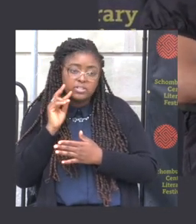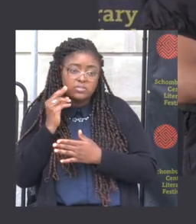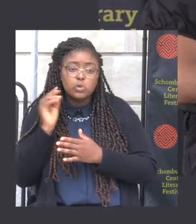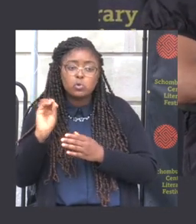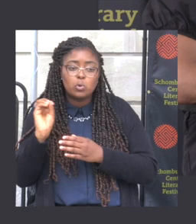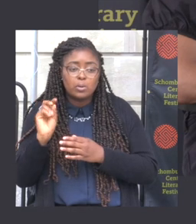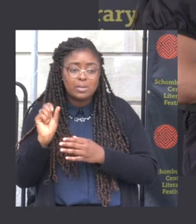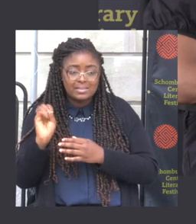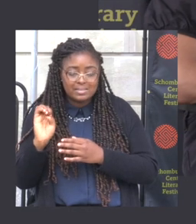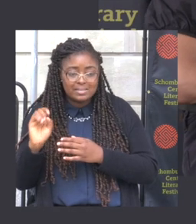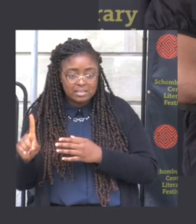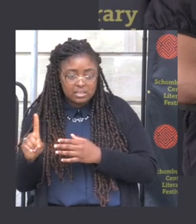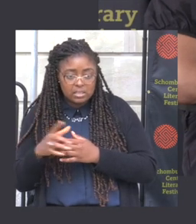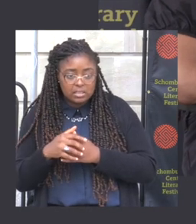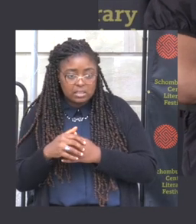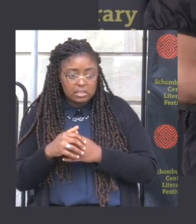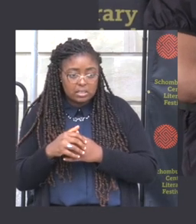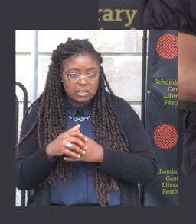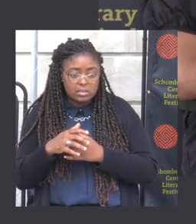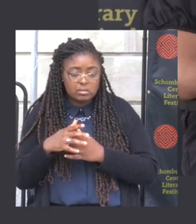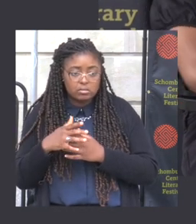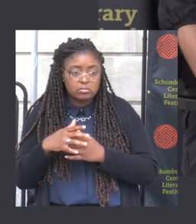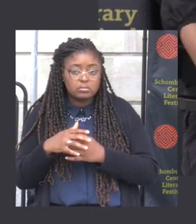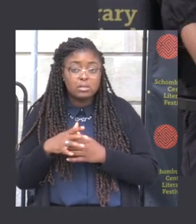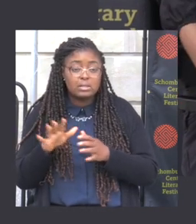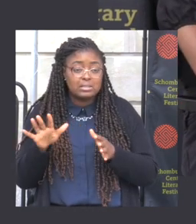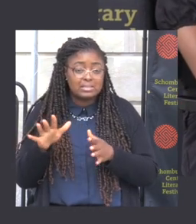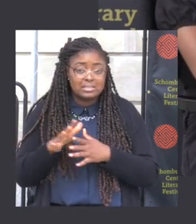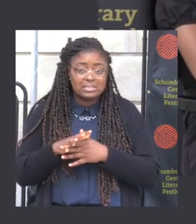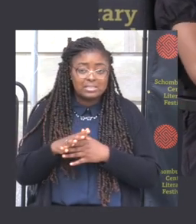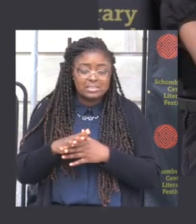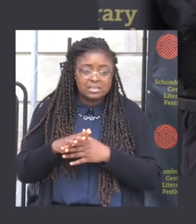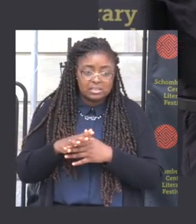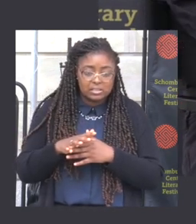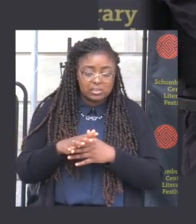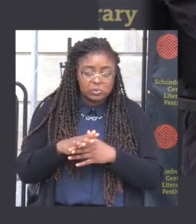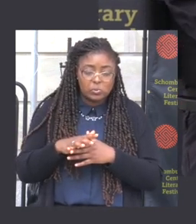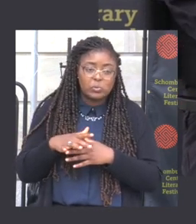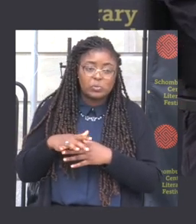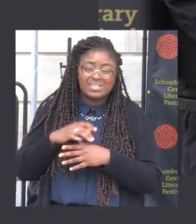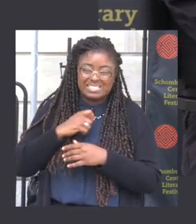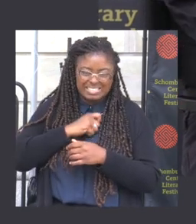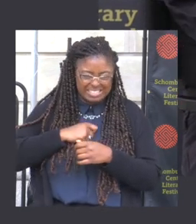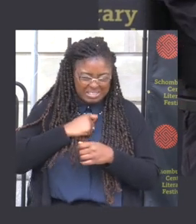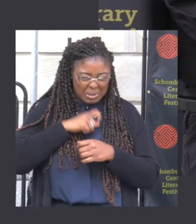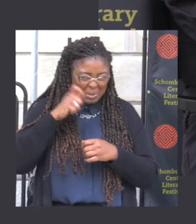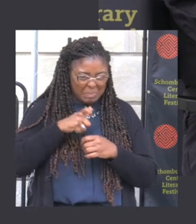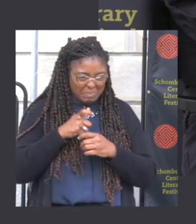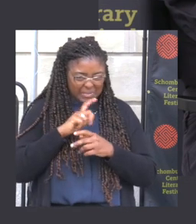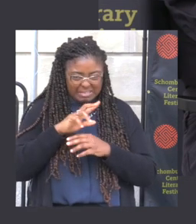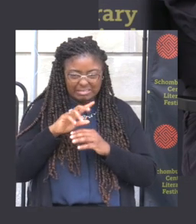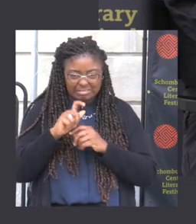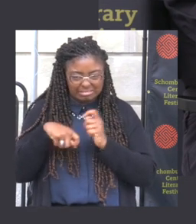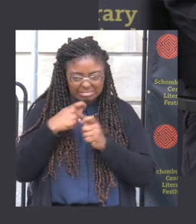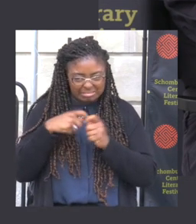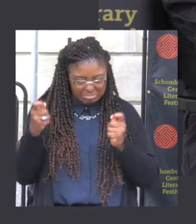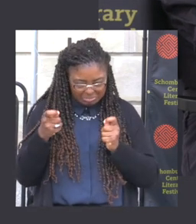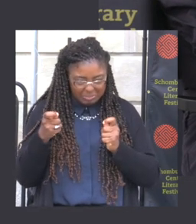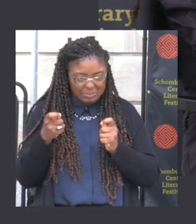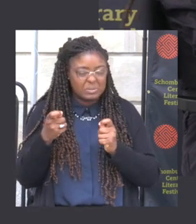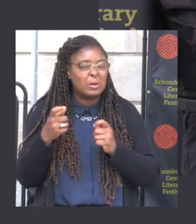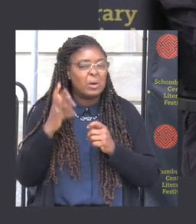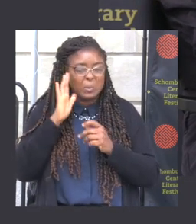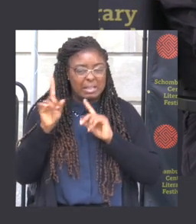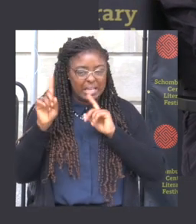Well, sister, I'm sorry. They're asking us to wrap up, so I think I can only address your first one. So let me just address that first question.